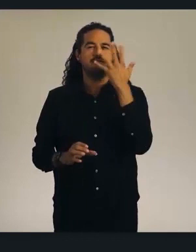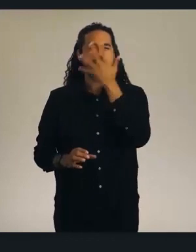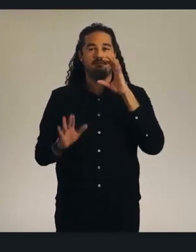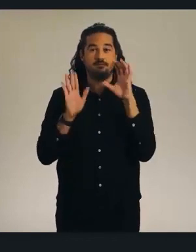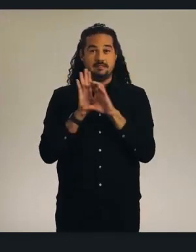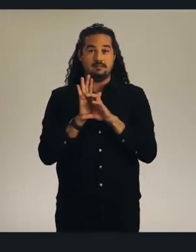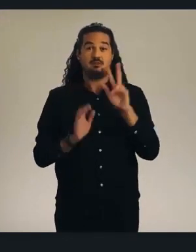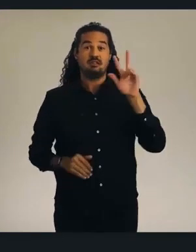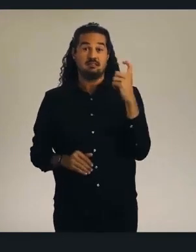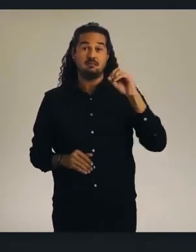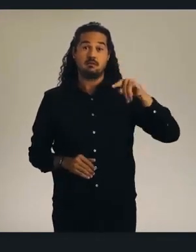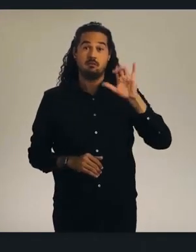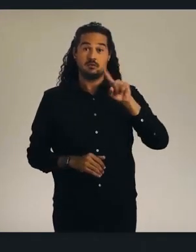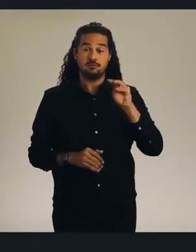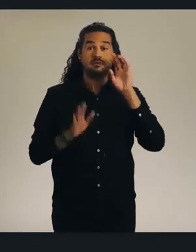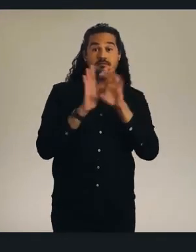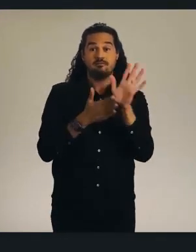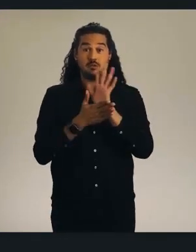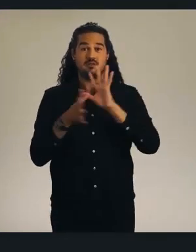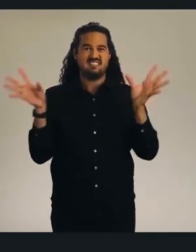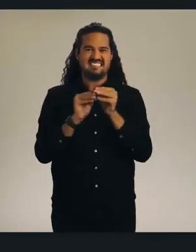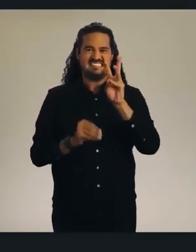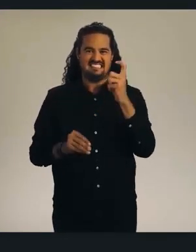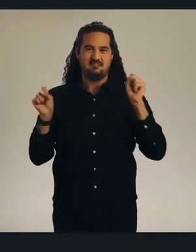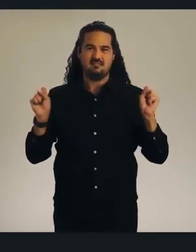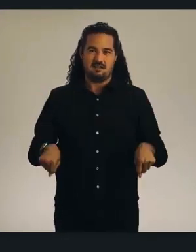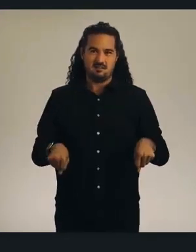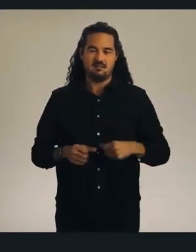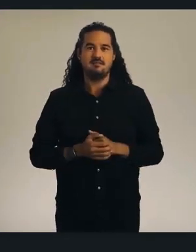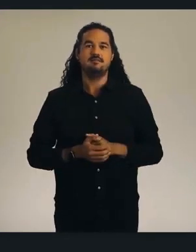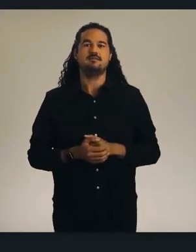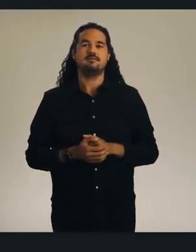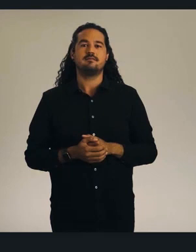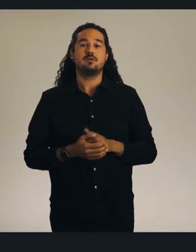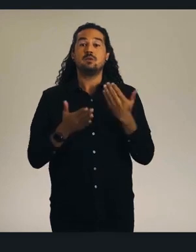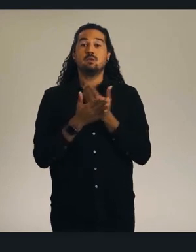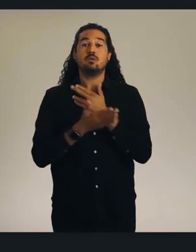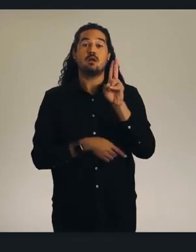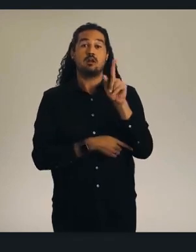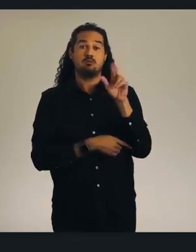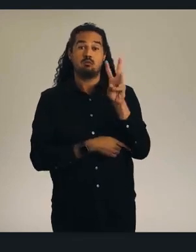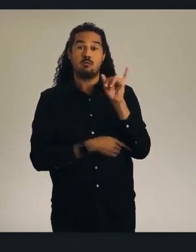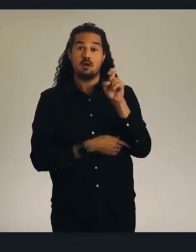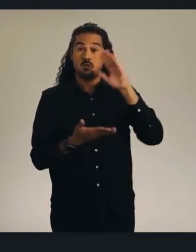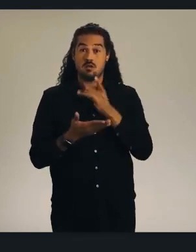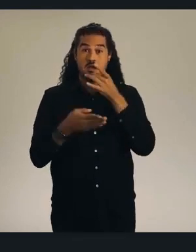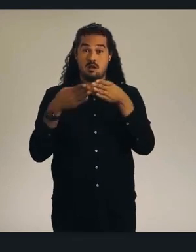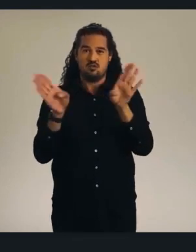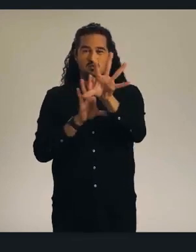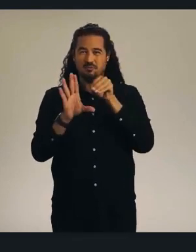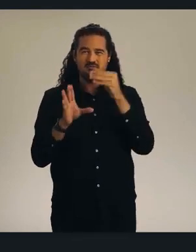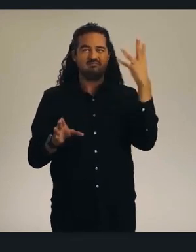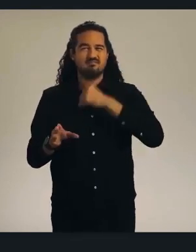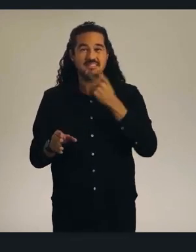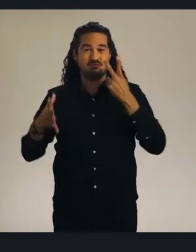zoom for photos and videos, for a total 6x optical zoom range on iPhone 13 Pro. With the new ultra-wide, low-light photos are brighter and sharper, with more details, like you see in her